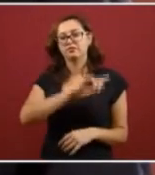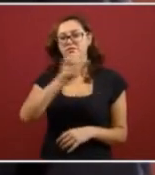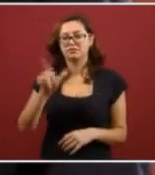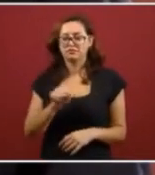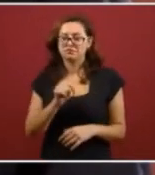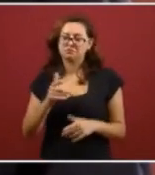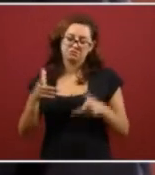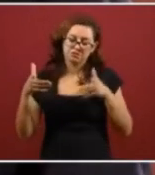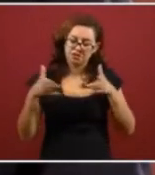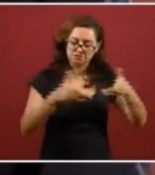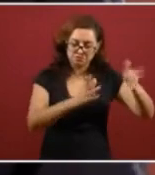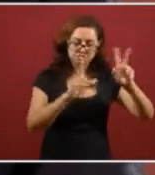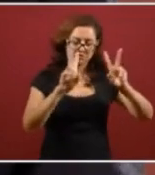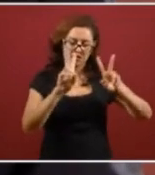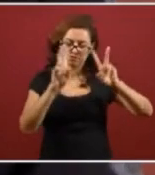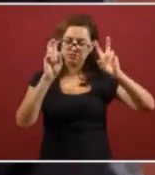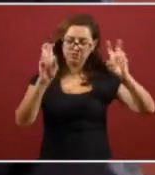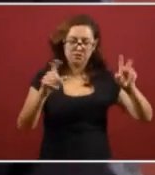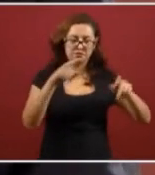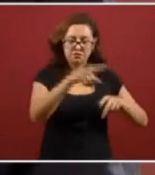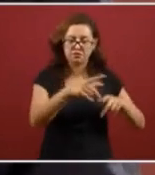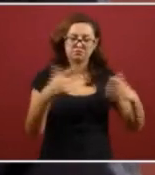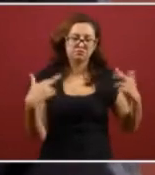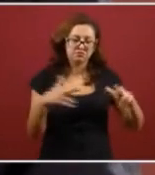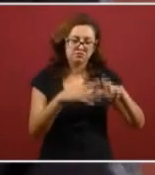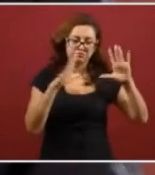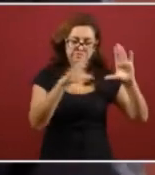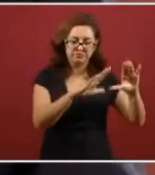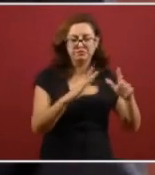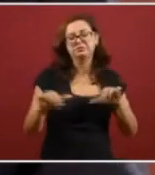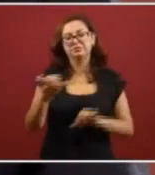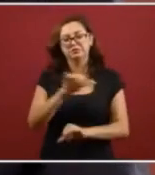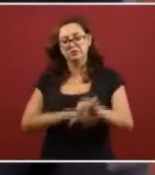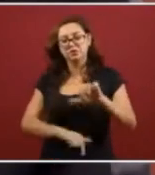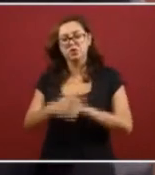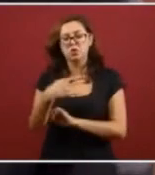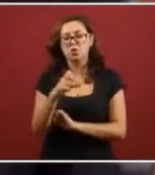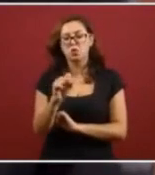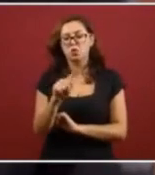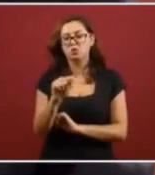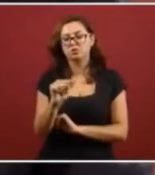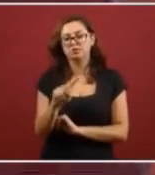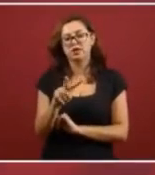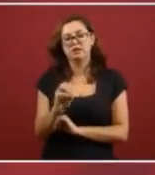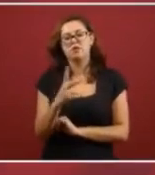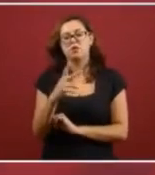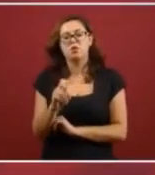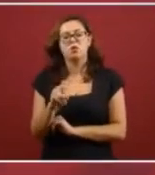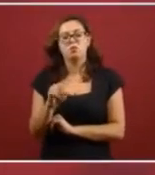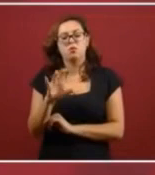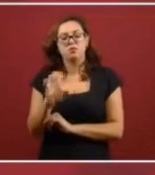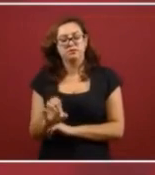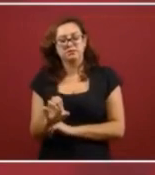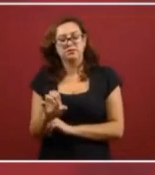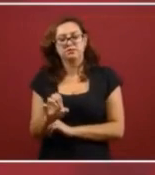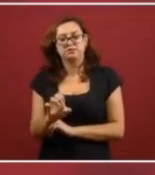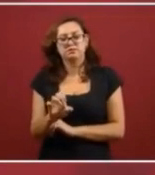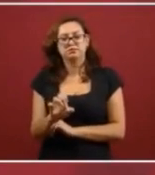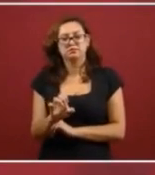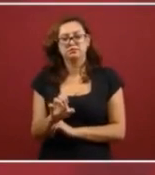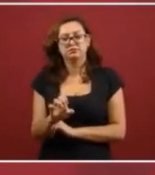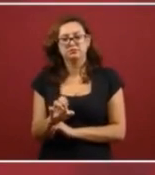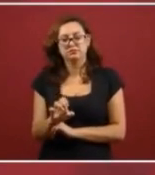go to the academy, entró Gustavo Ponce, and then Gustavo Ponce came in. Lo que